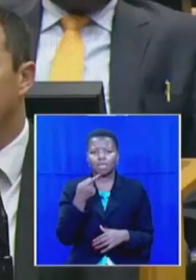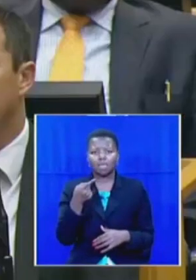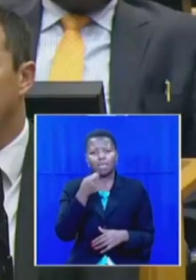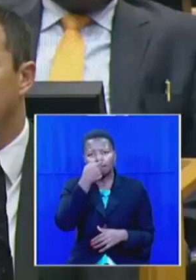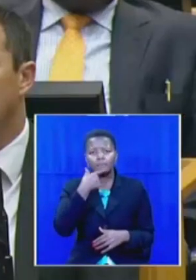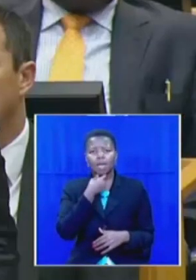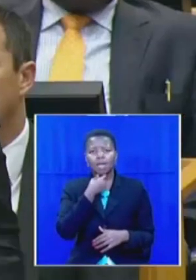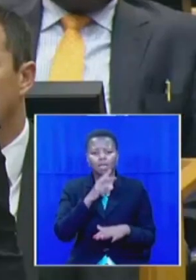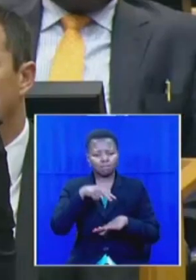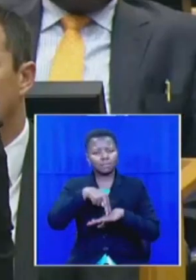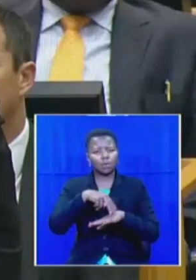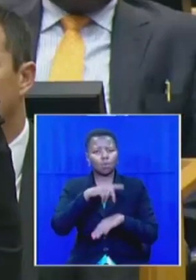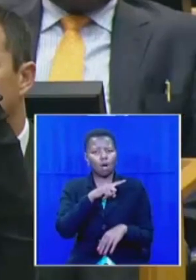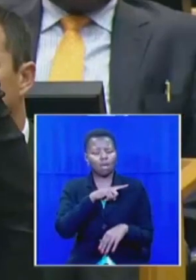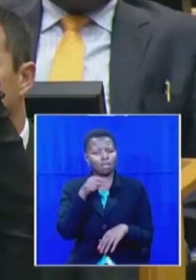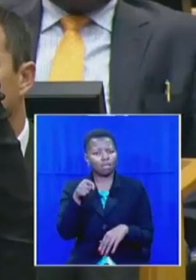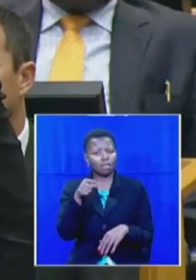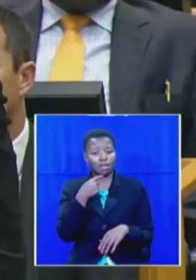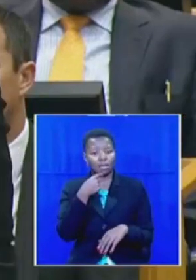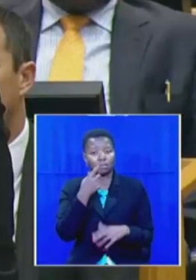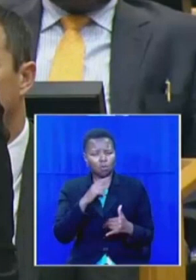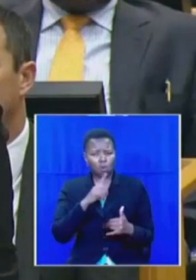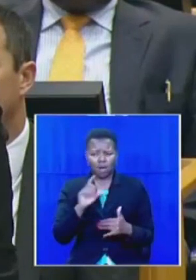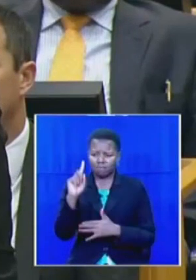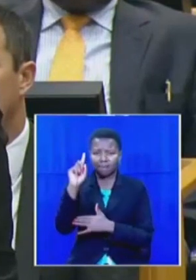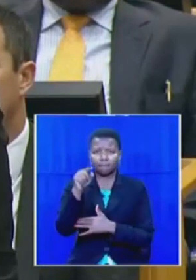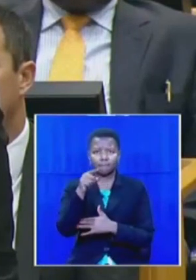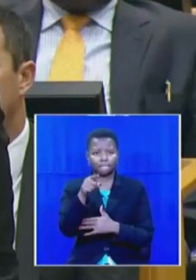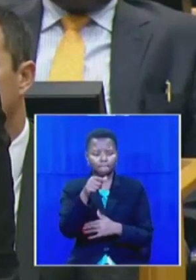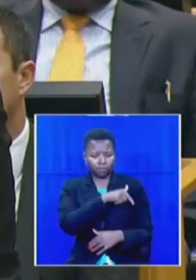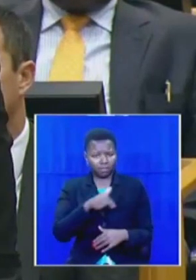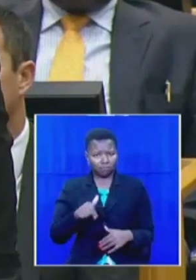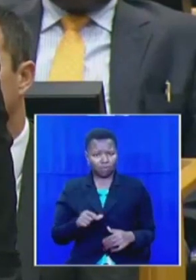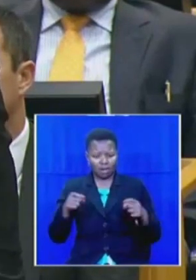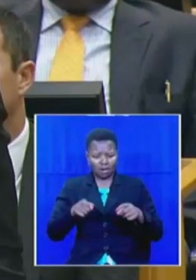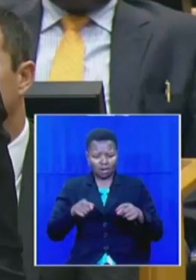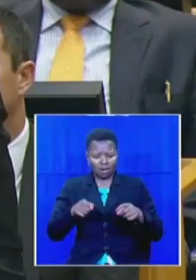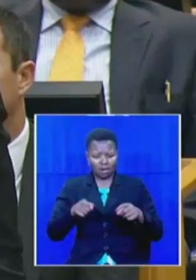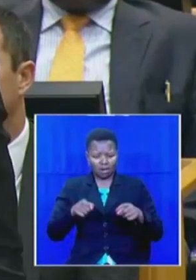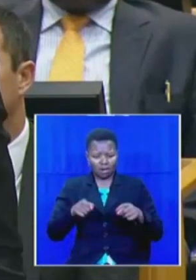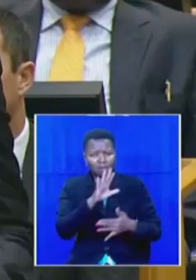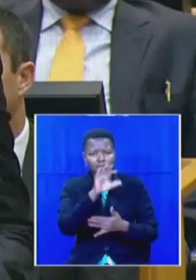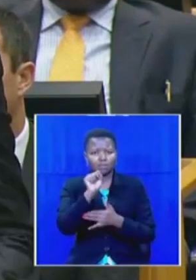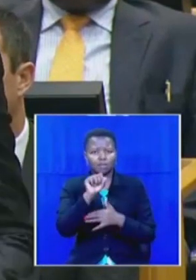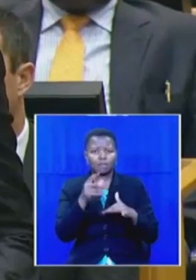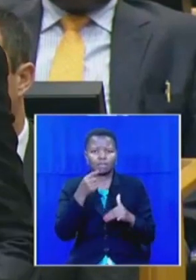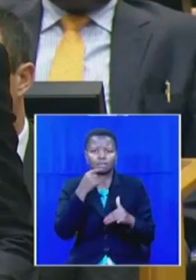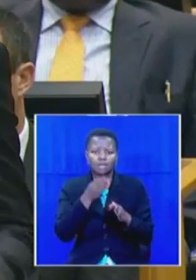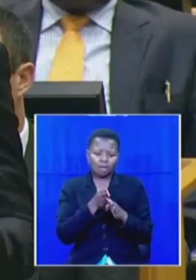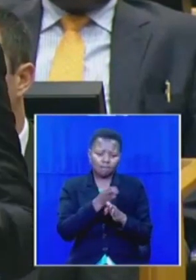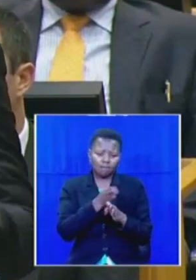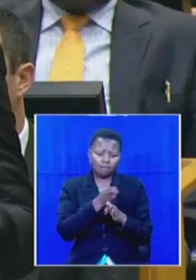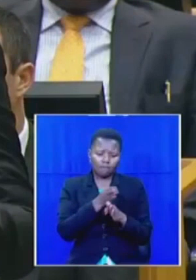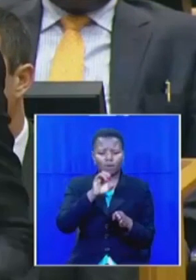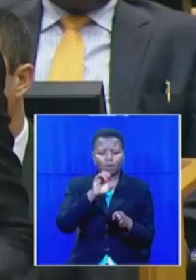Speaker. What is the point? The point of order is this. The president has come here to tell South Africans that the rand was already in decline,